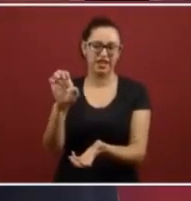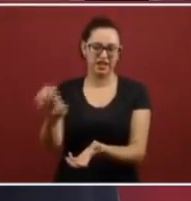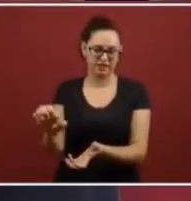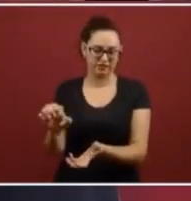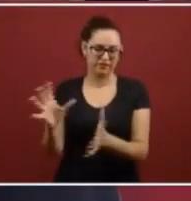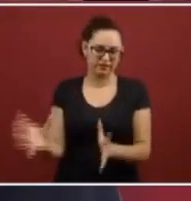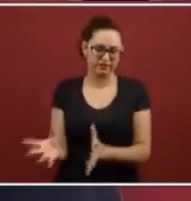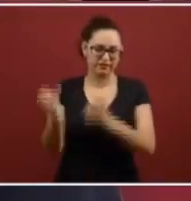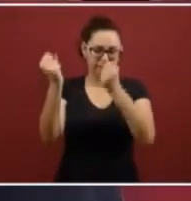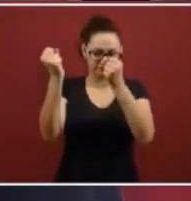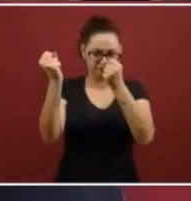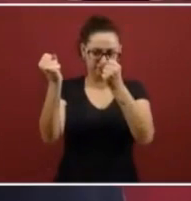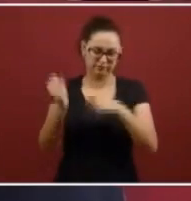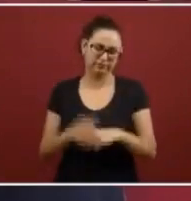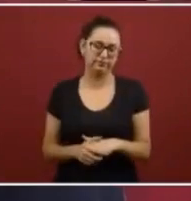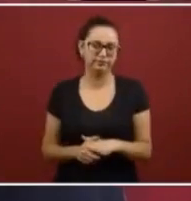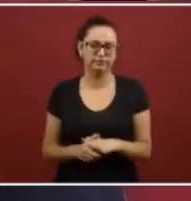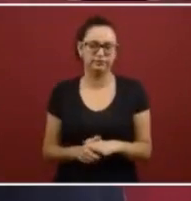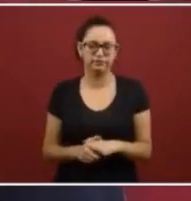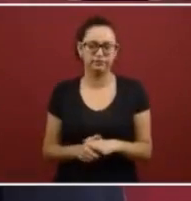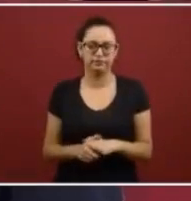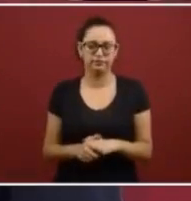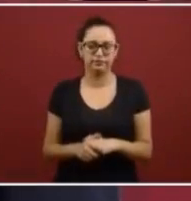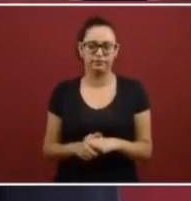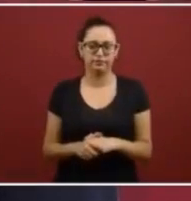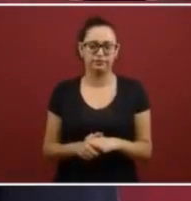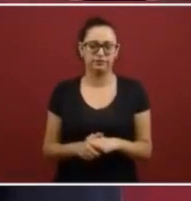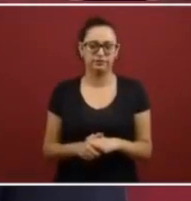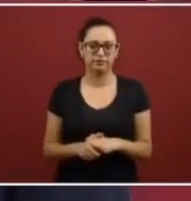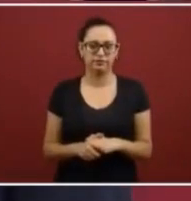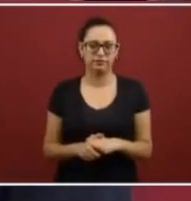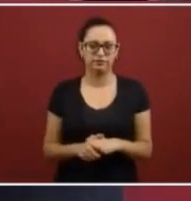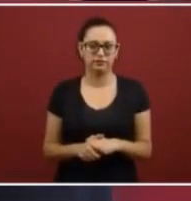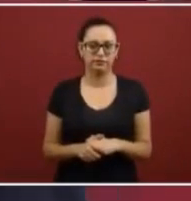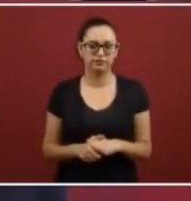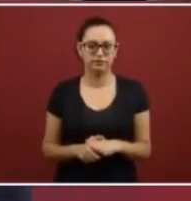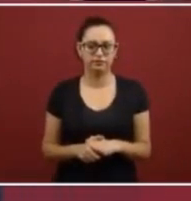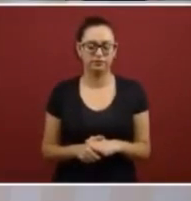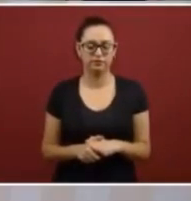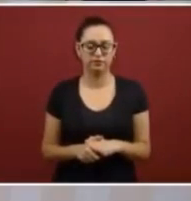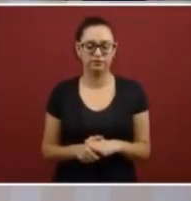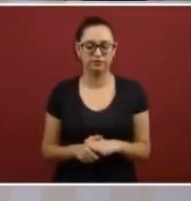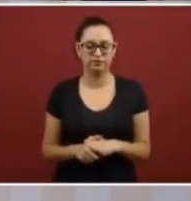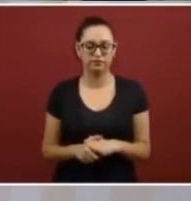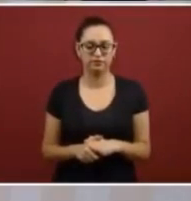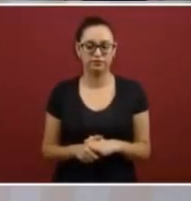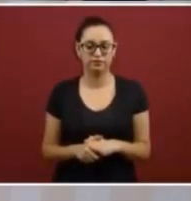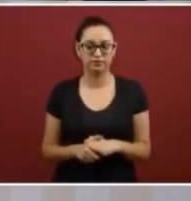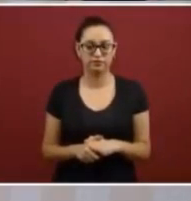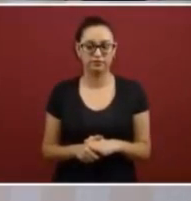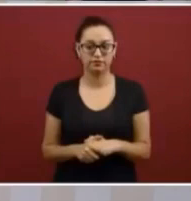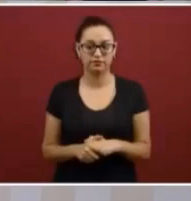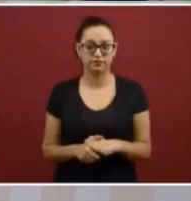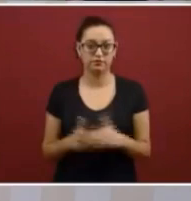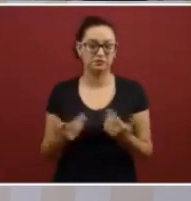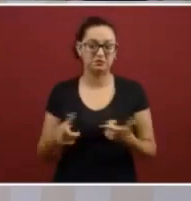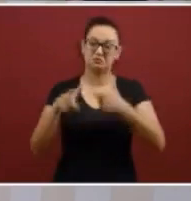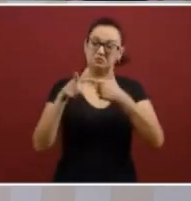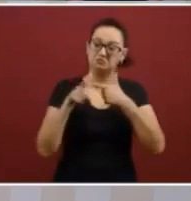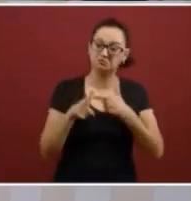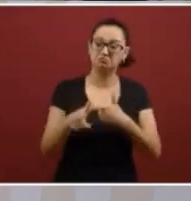Federal de Electricidad. Y que enrich the no, Commission of Electricity, se